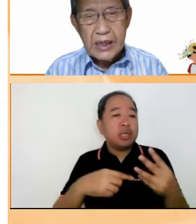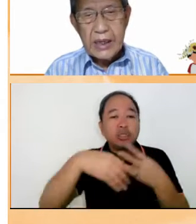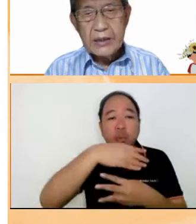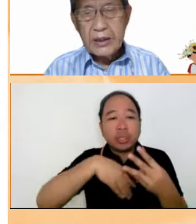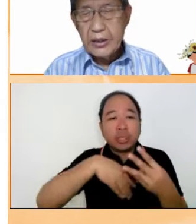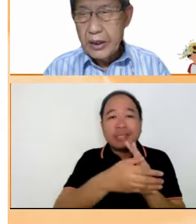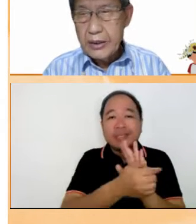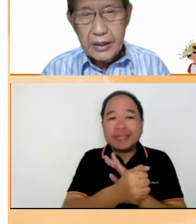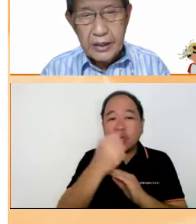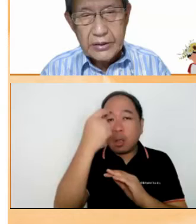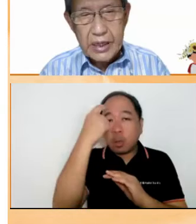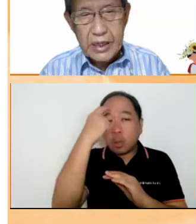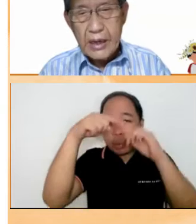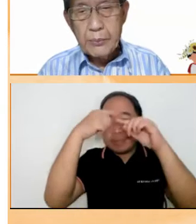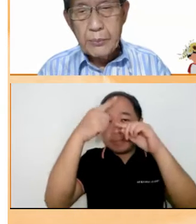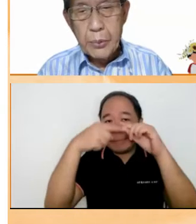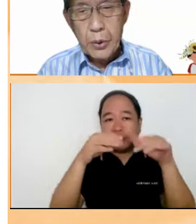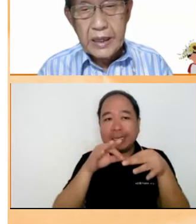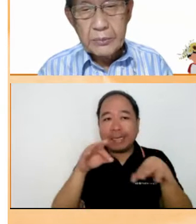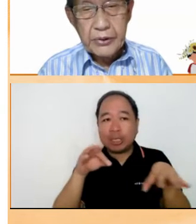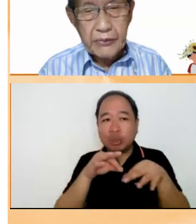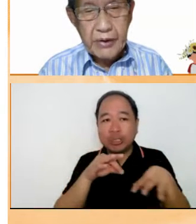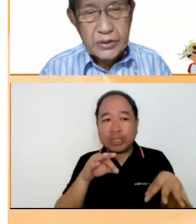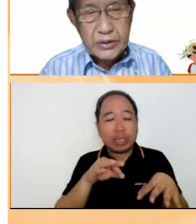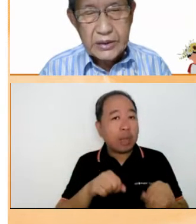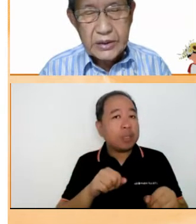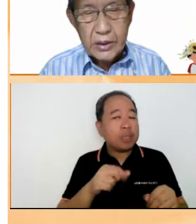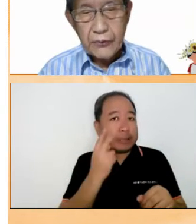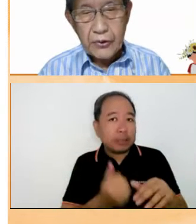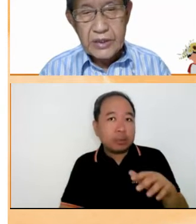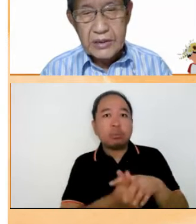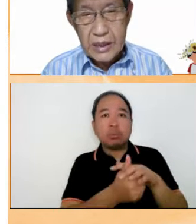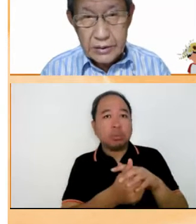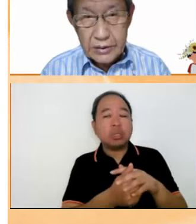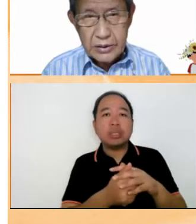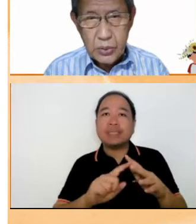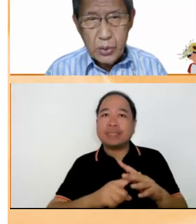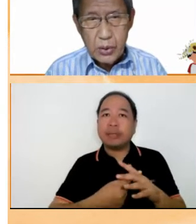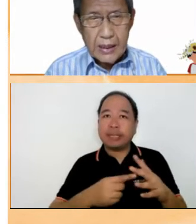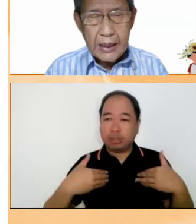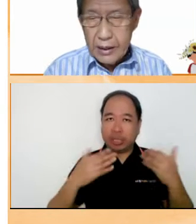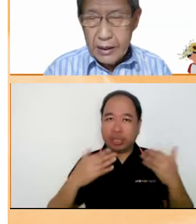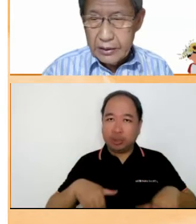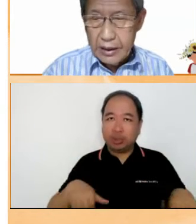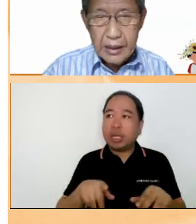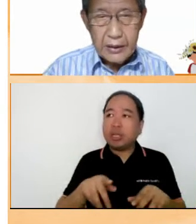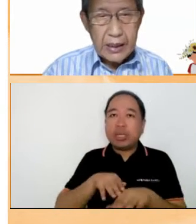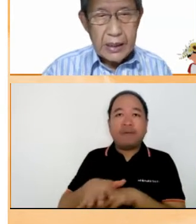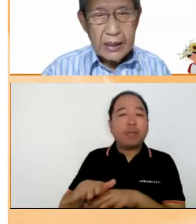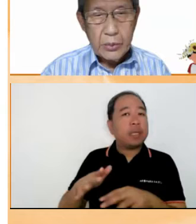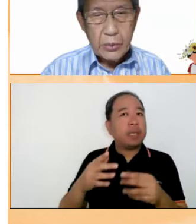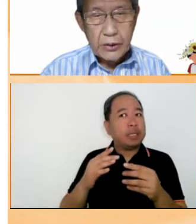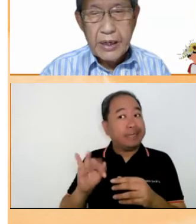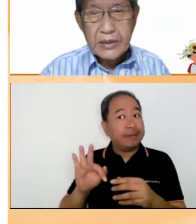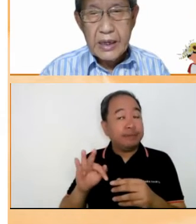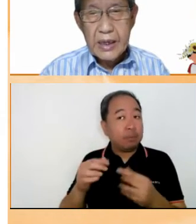emerge in the early years are important prerequisites for success in school and later